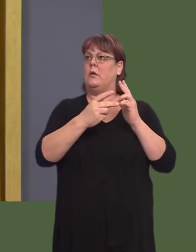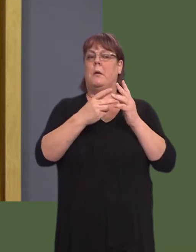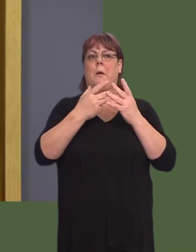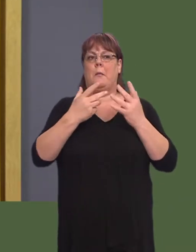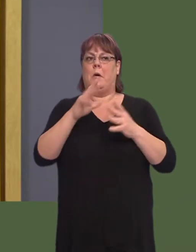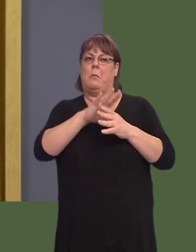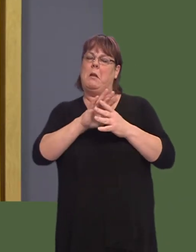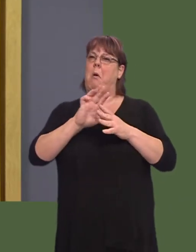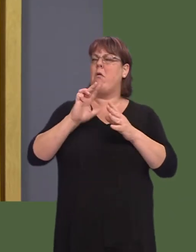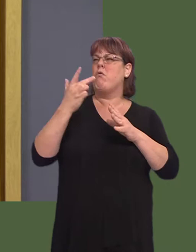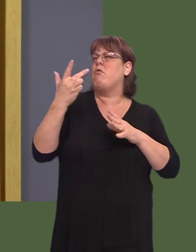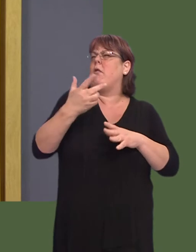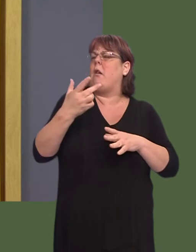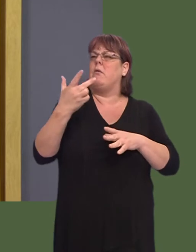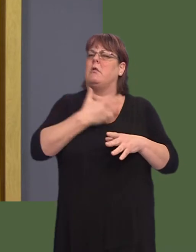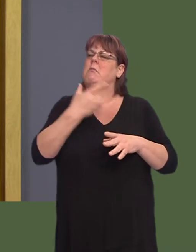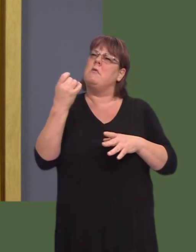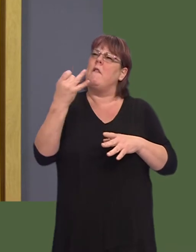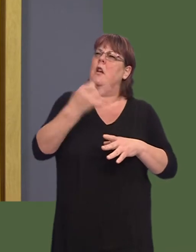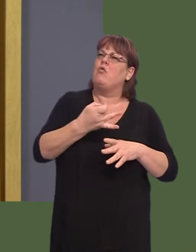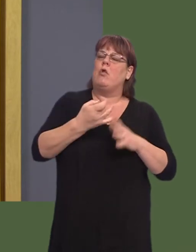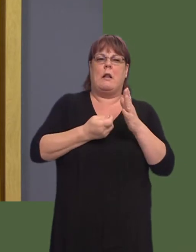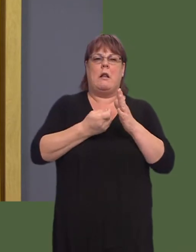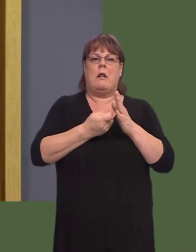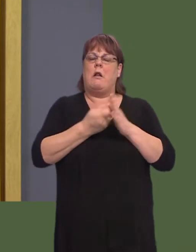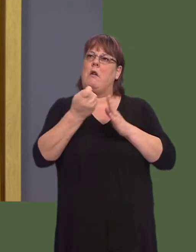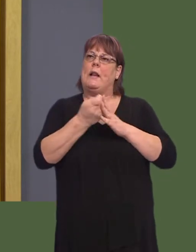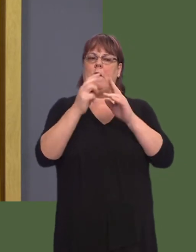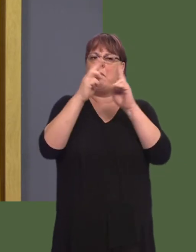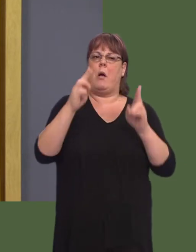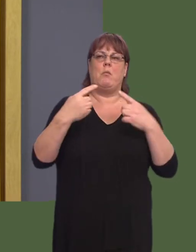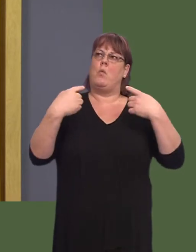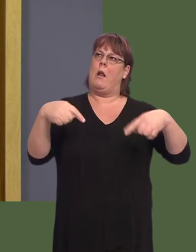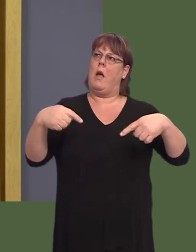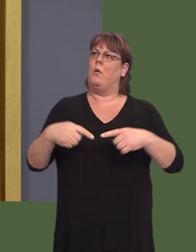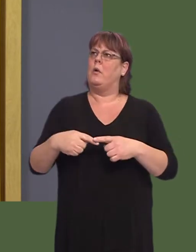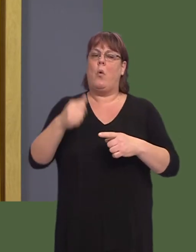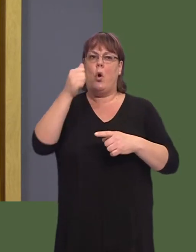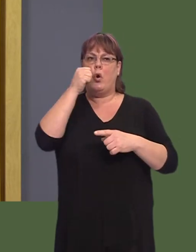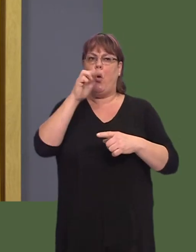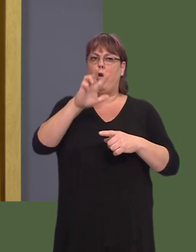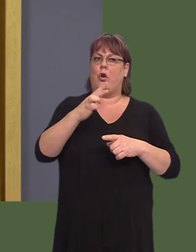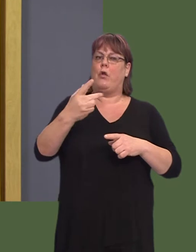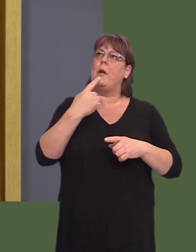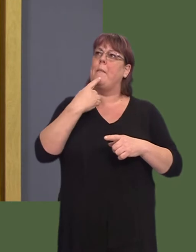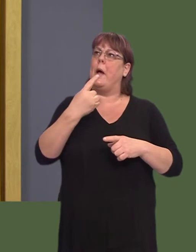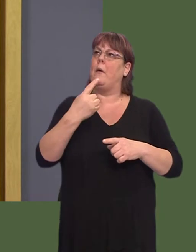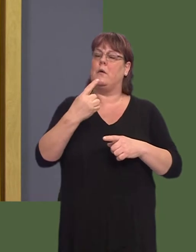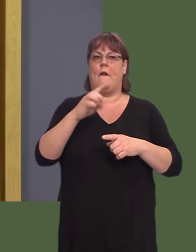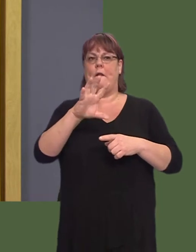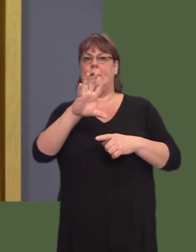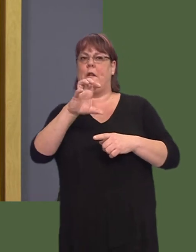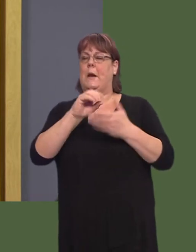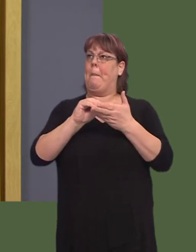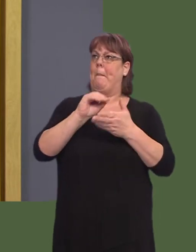an estimated 3,762 are letting properties illegally. Registering as landlords costs £33.50